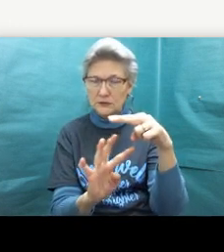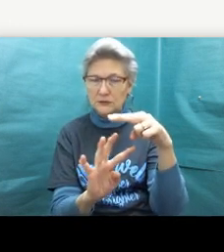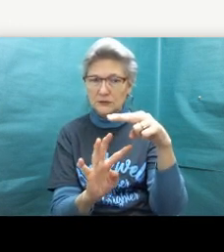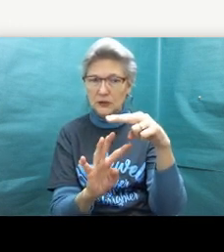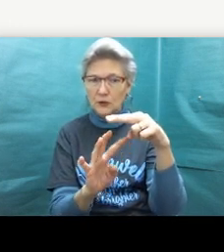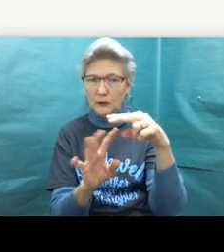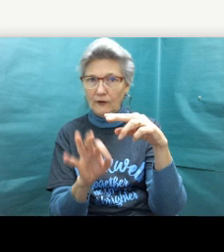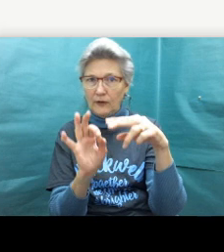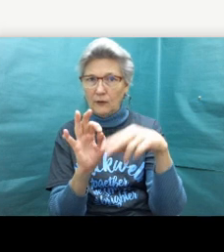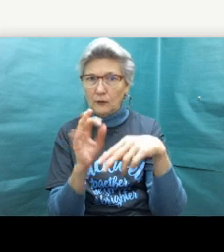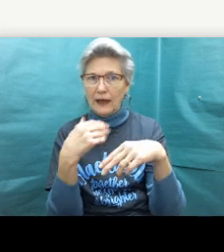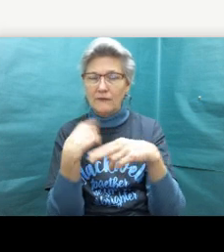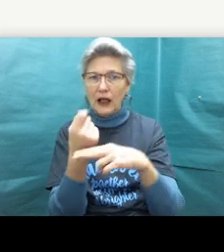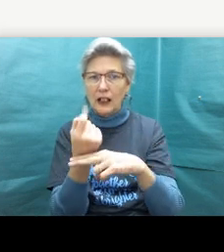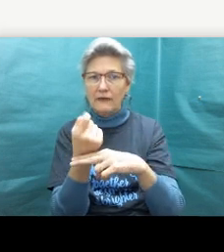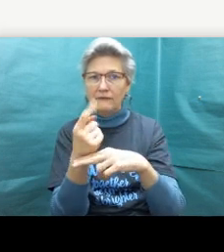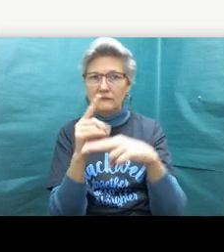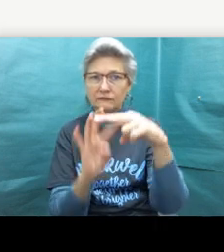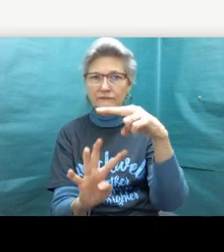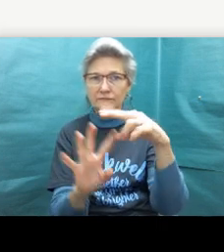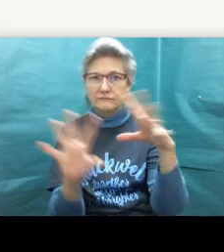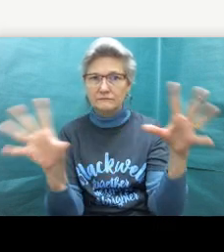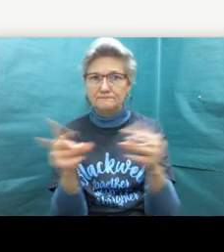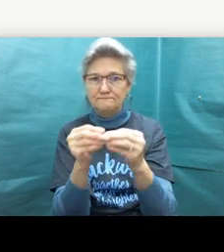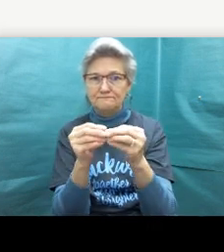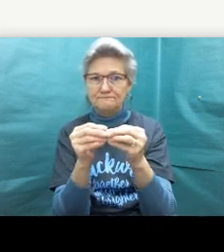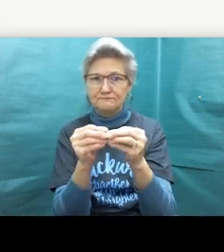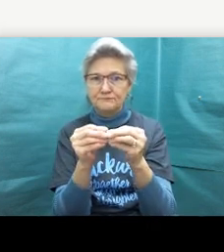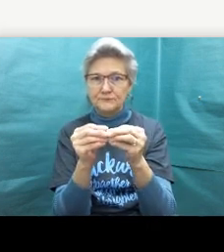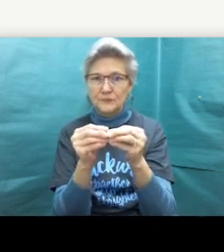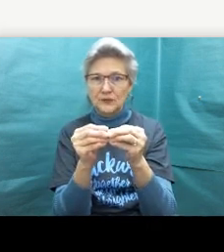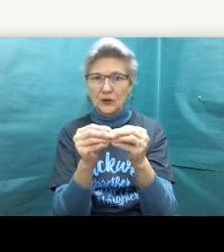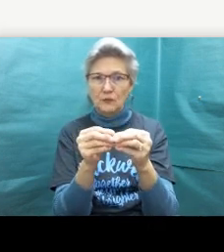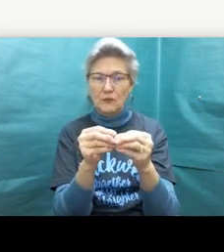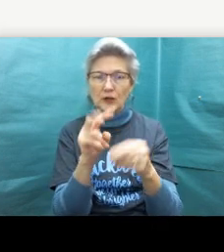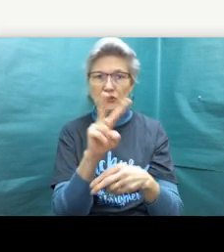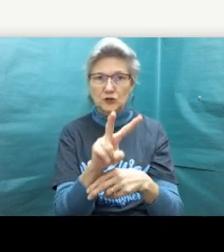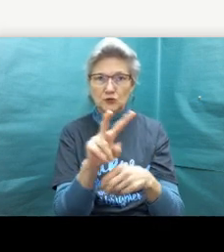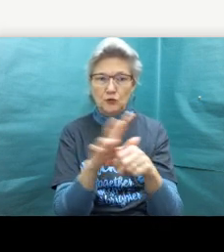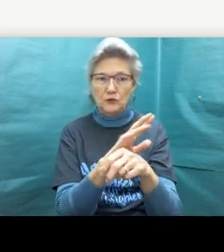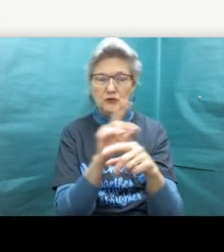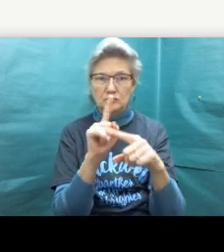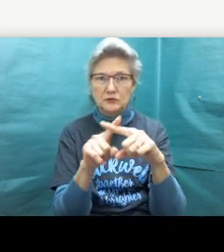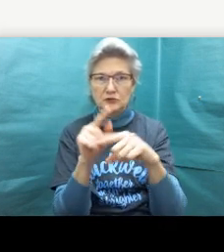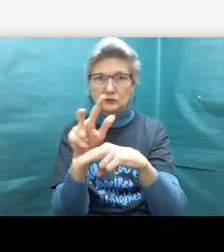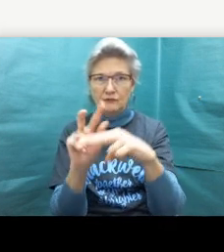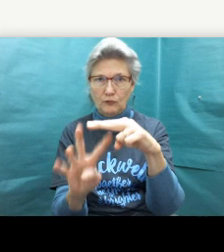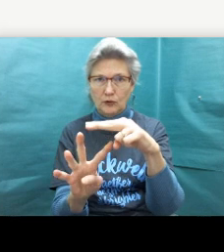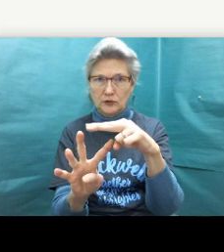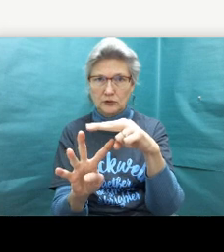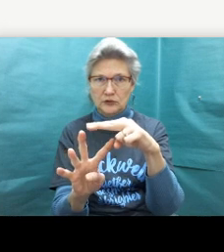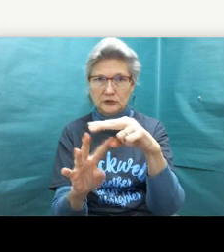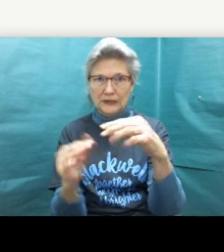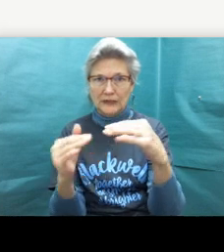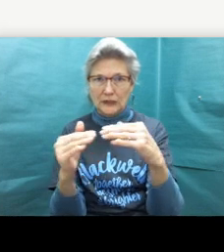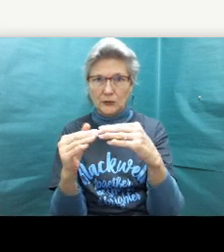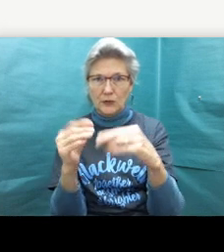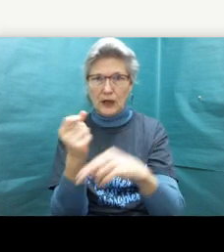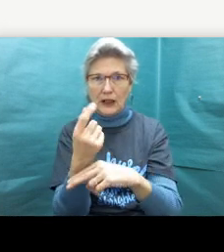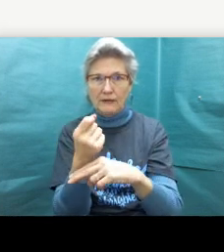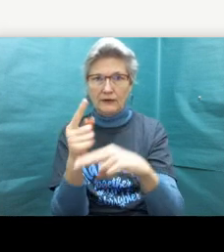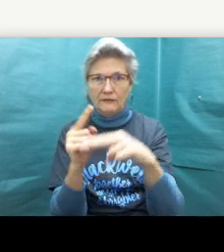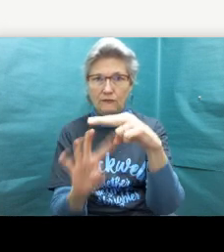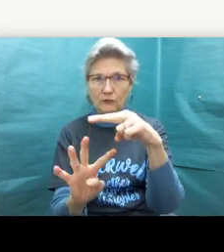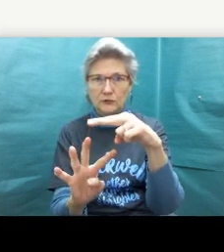we found that we had 11 fourths. So we had our 2 wholes plus 3/4 to get 11